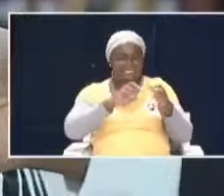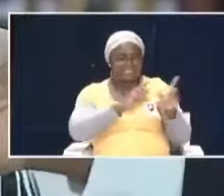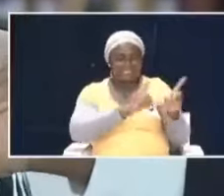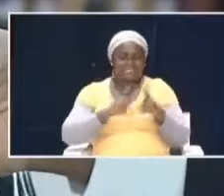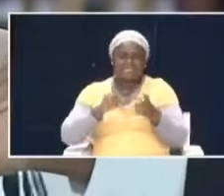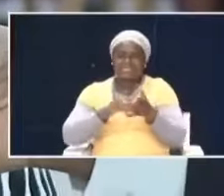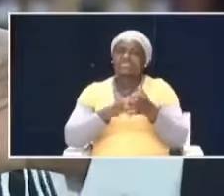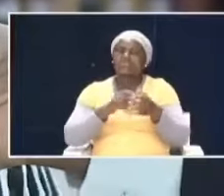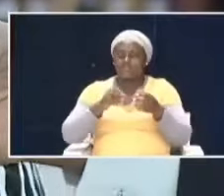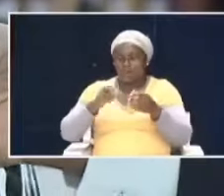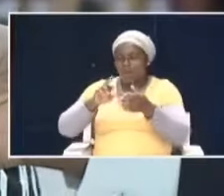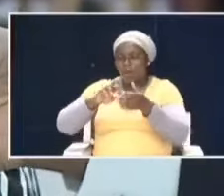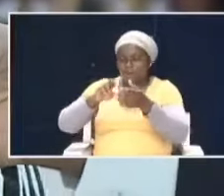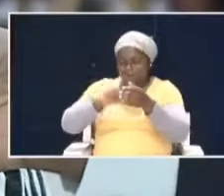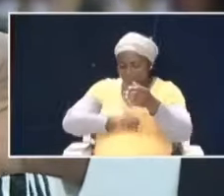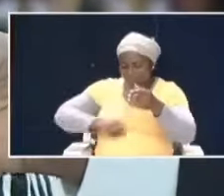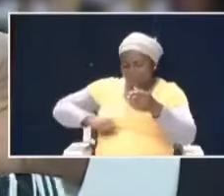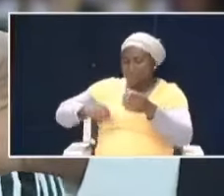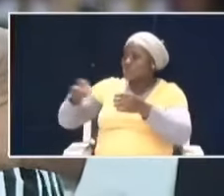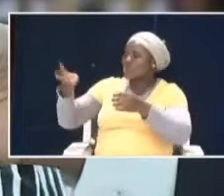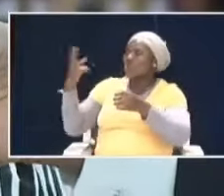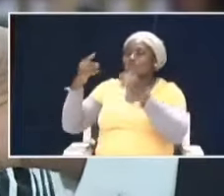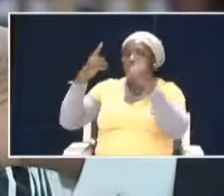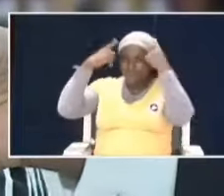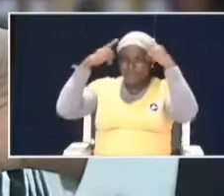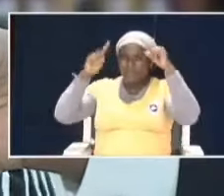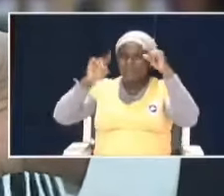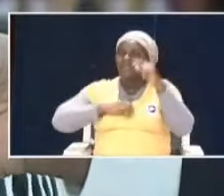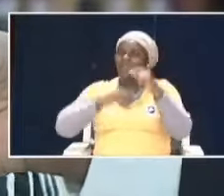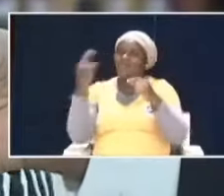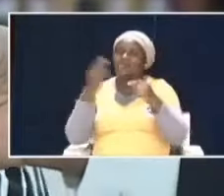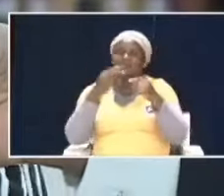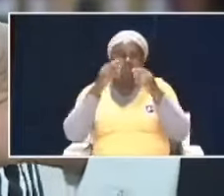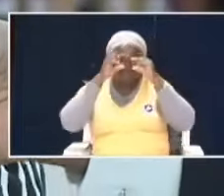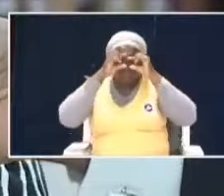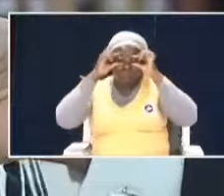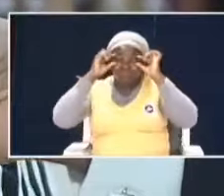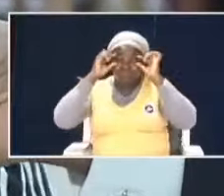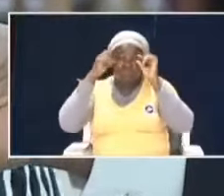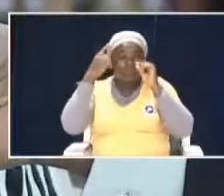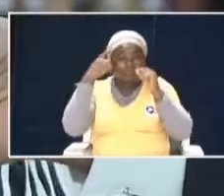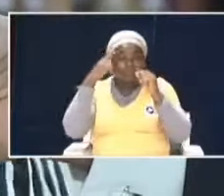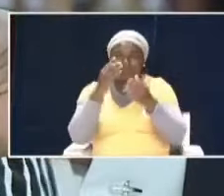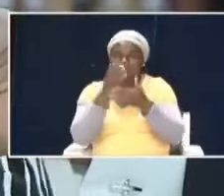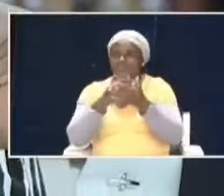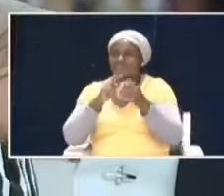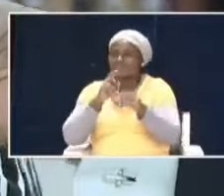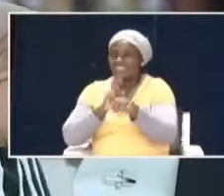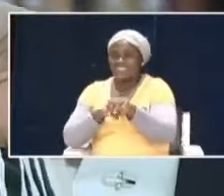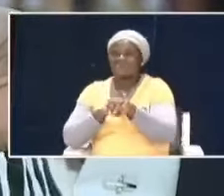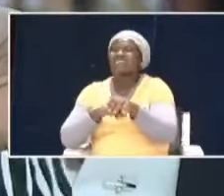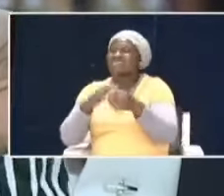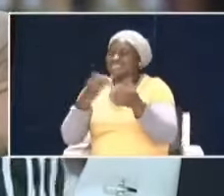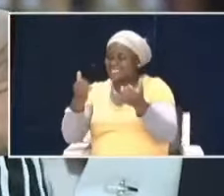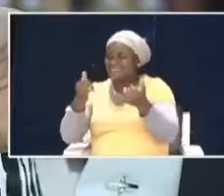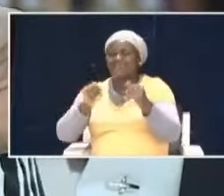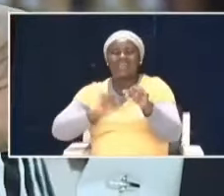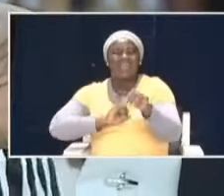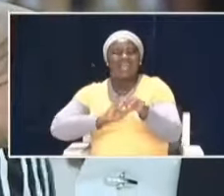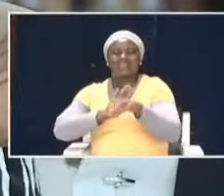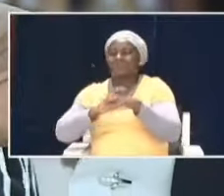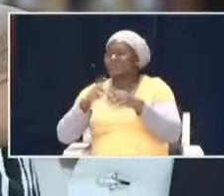of the Lord. I used glasses for some time, but now I don't use any glasses. I can